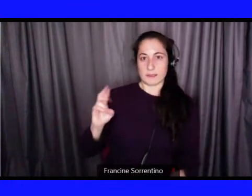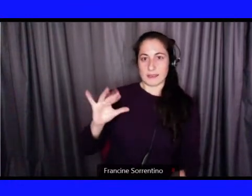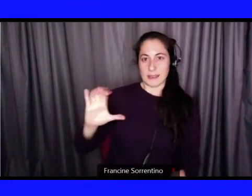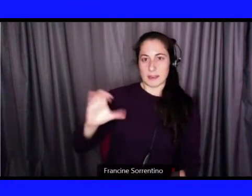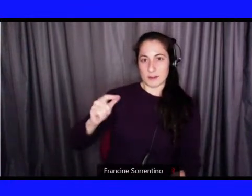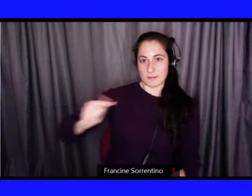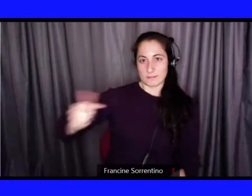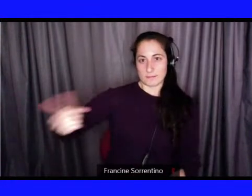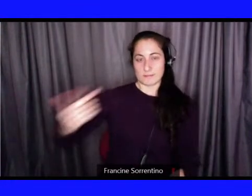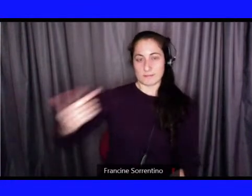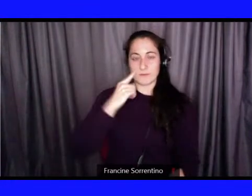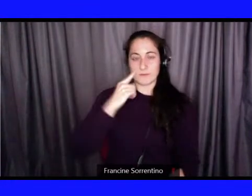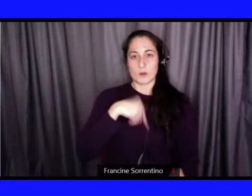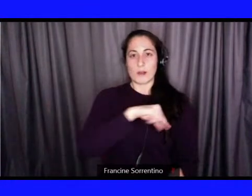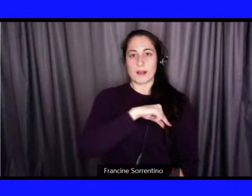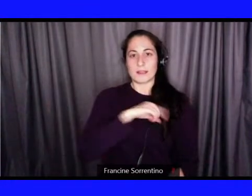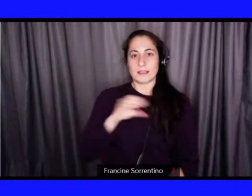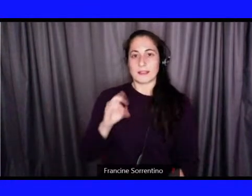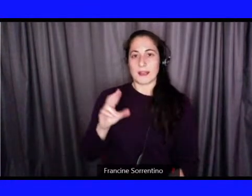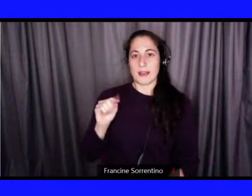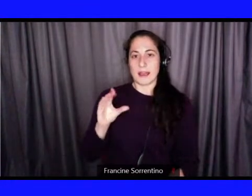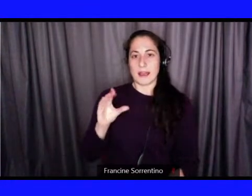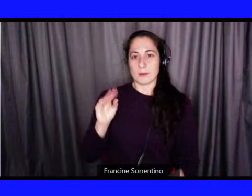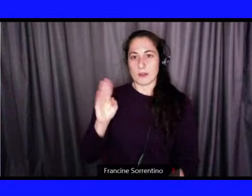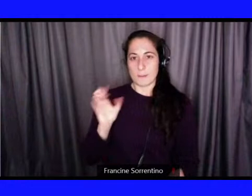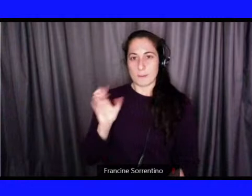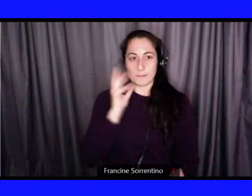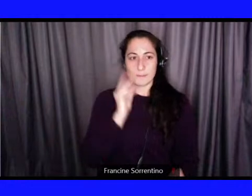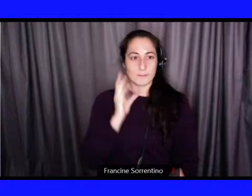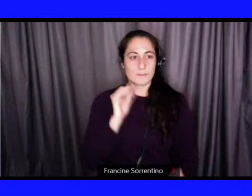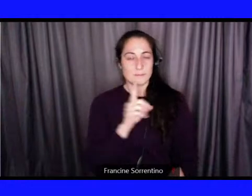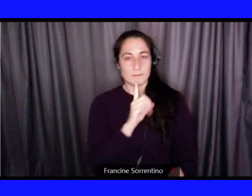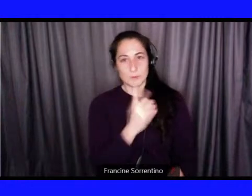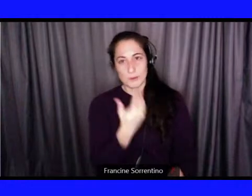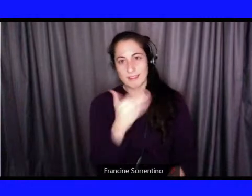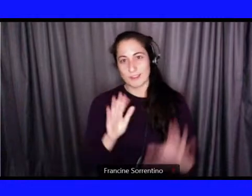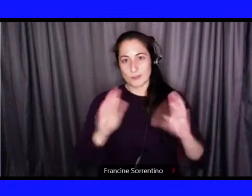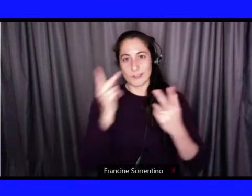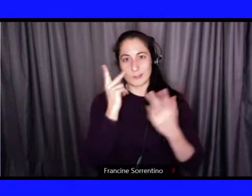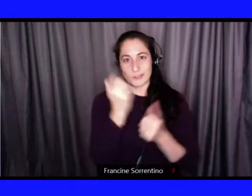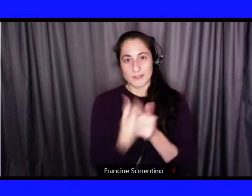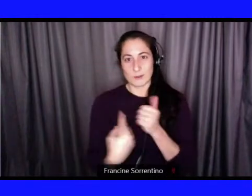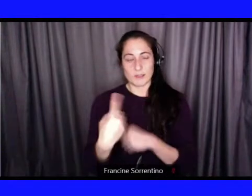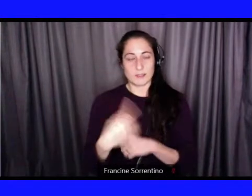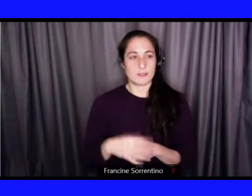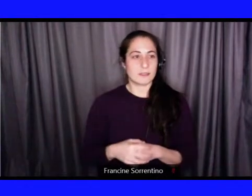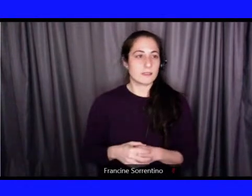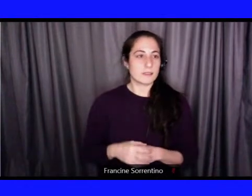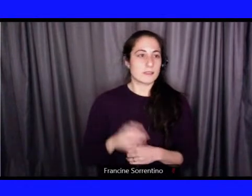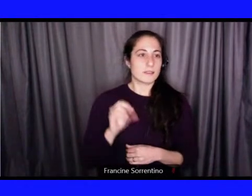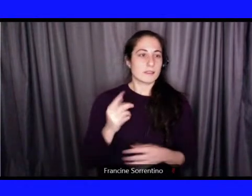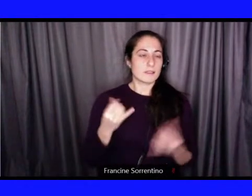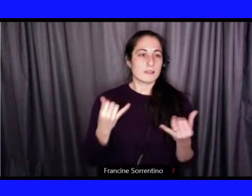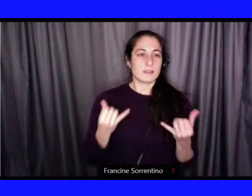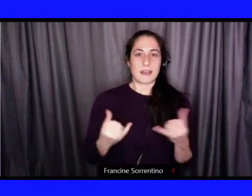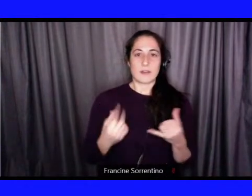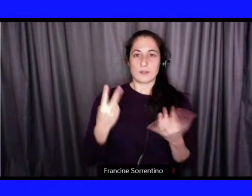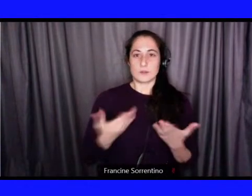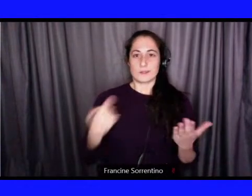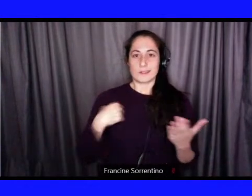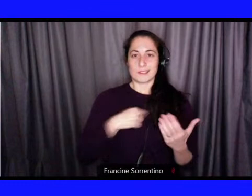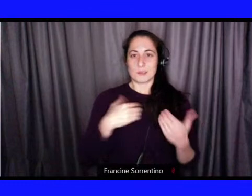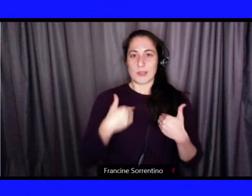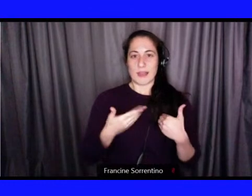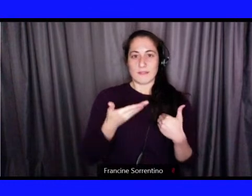rebounding nicely from what we suspect was a COVID-related gap in terms of being able to get our diabetics the